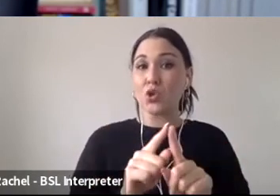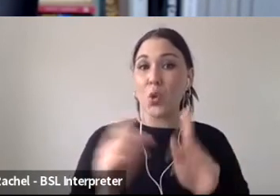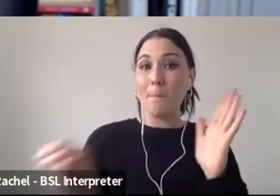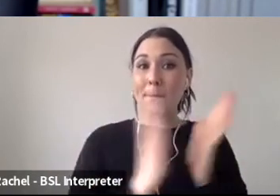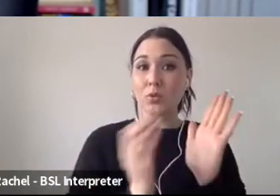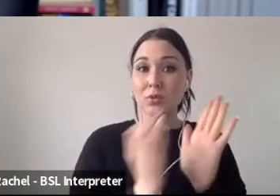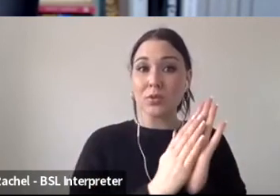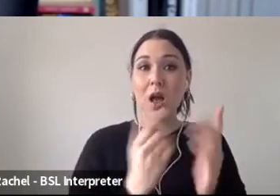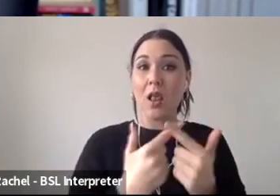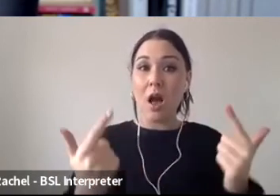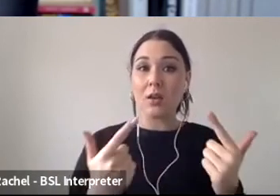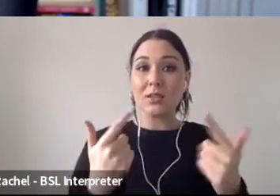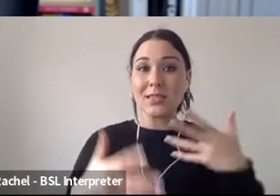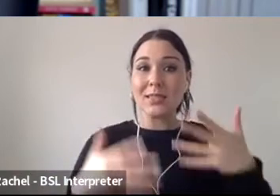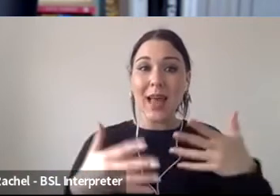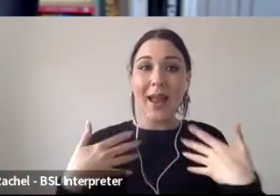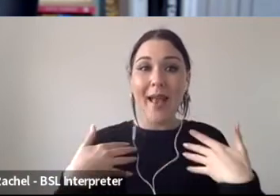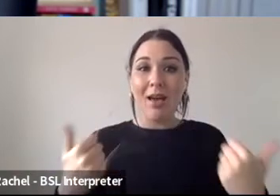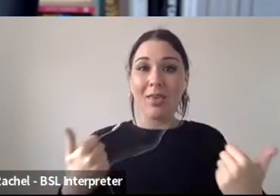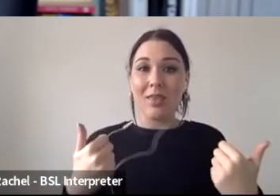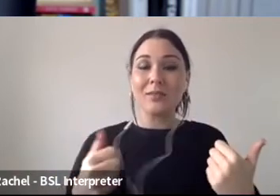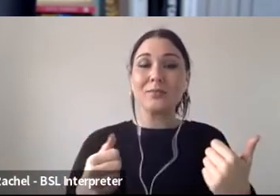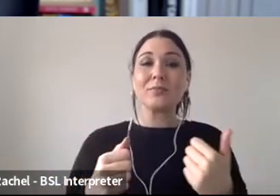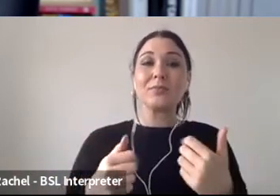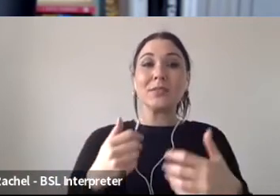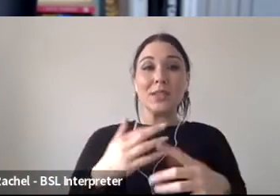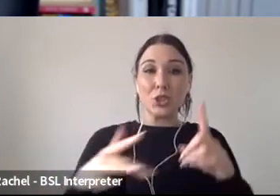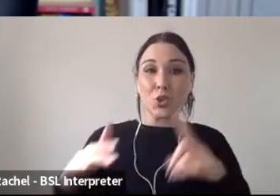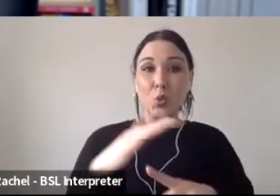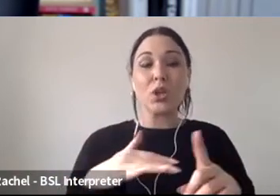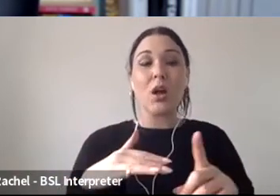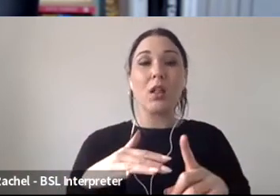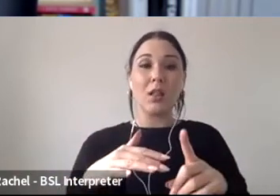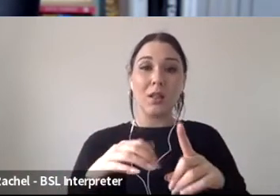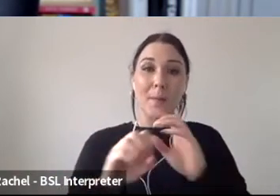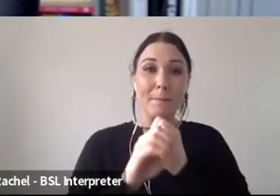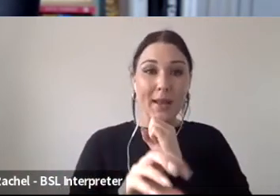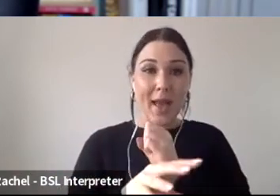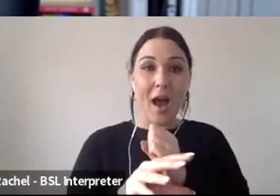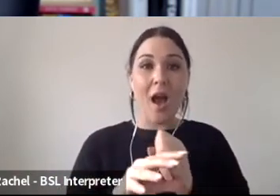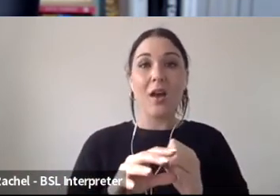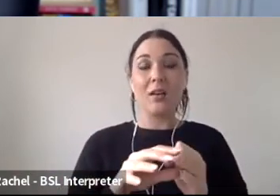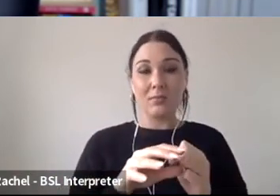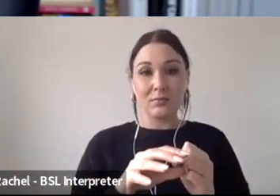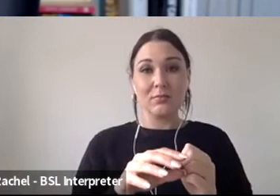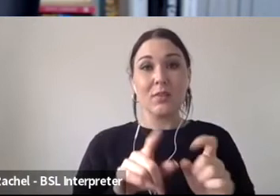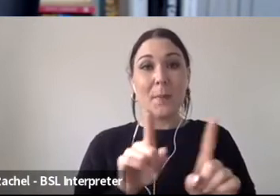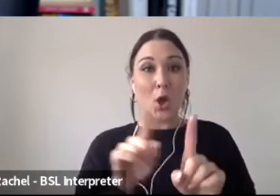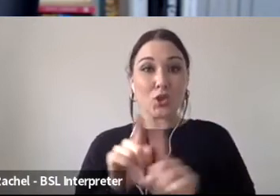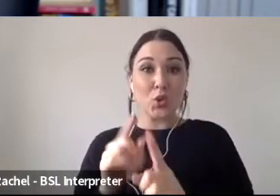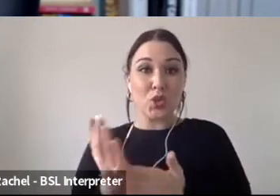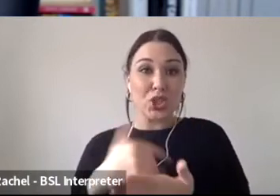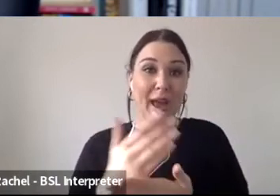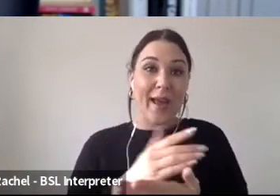Sign Health on our social media channels, but we also try really hard to reshare information from other charities, because we're